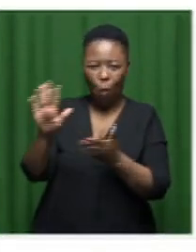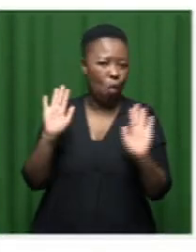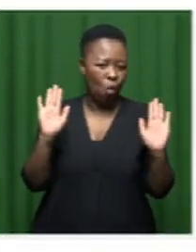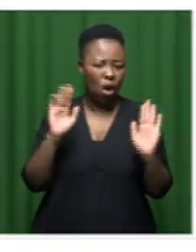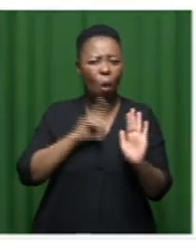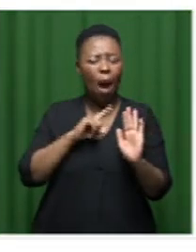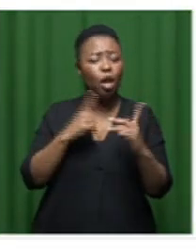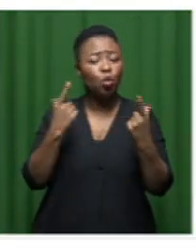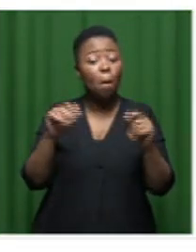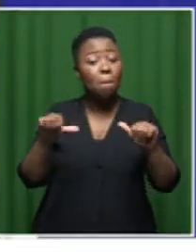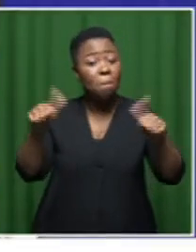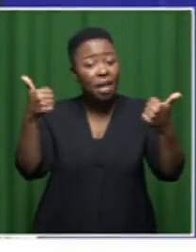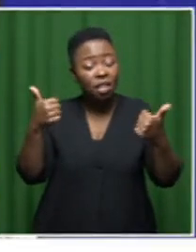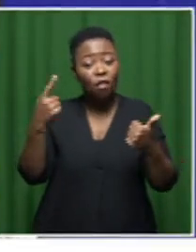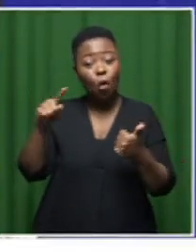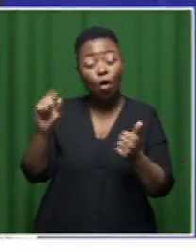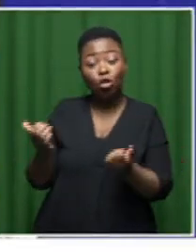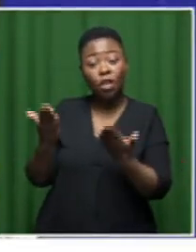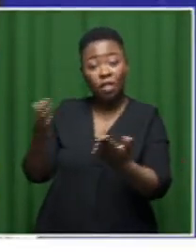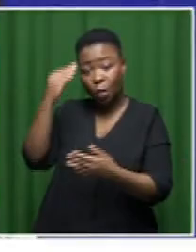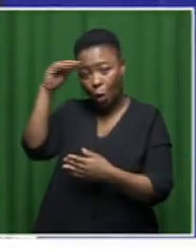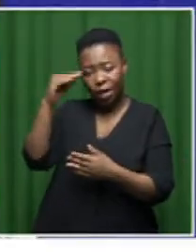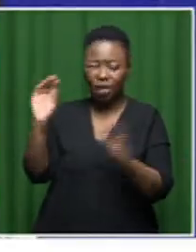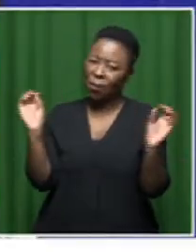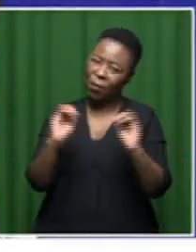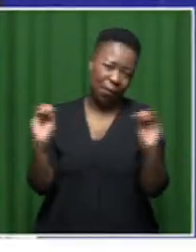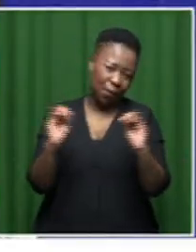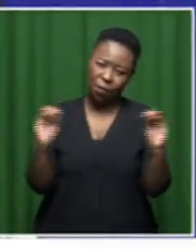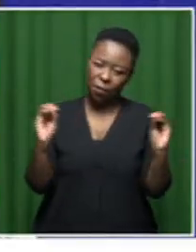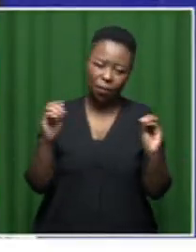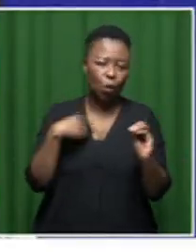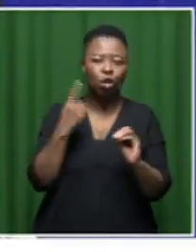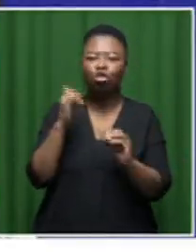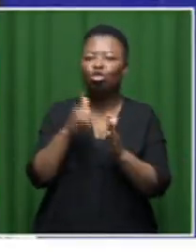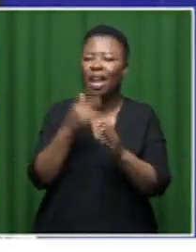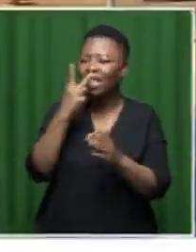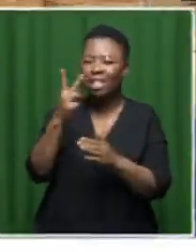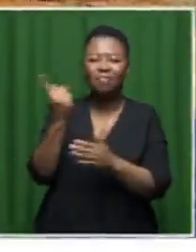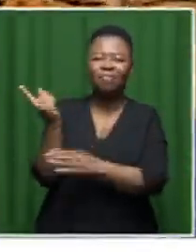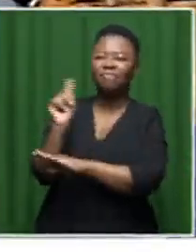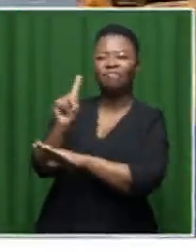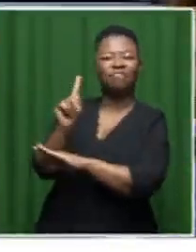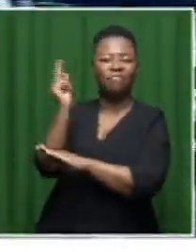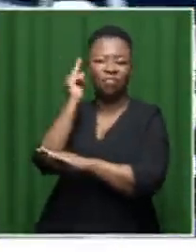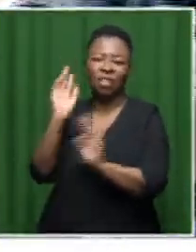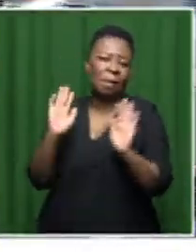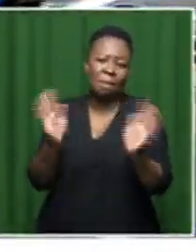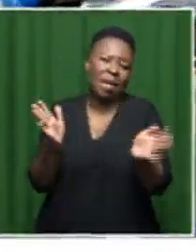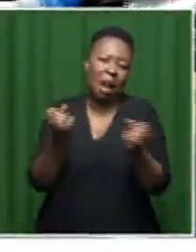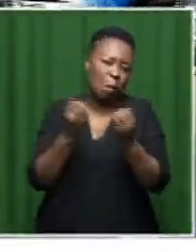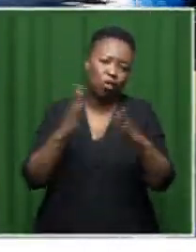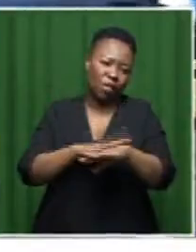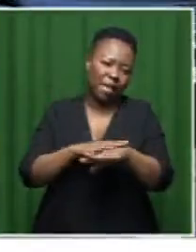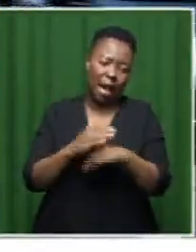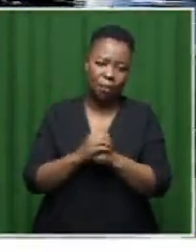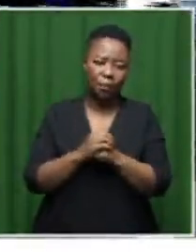is best for the South African police services. We just see him grandstanding in most cases. South Africa has a population